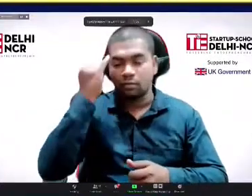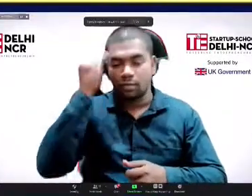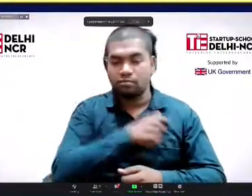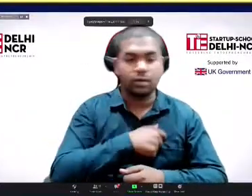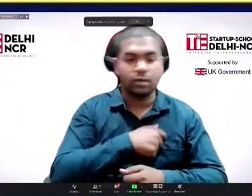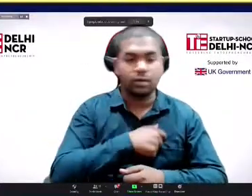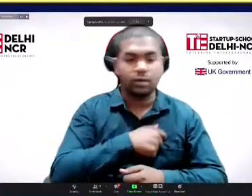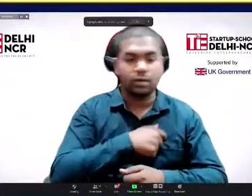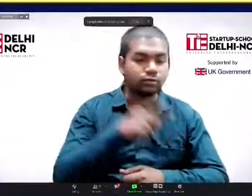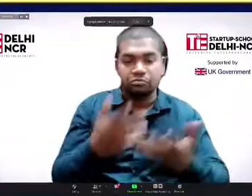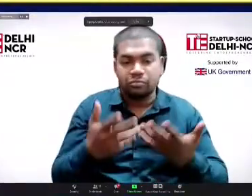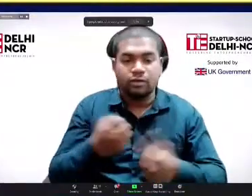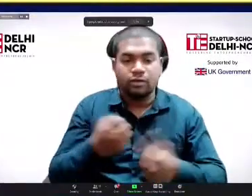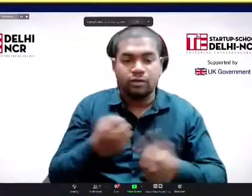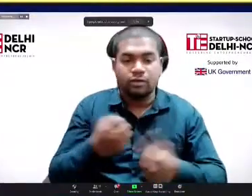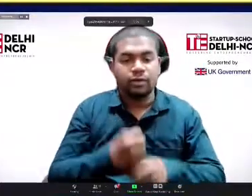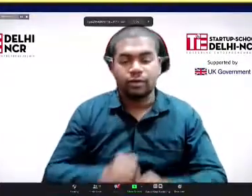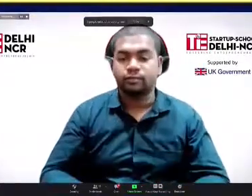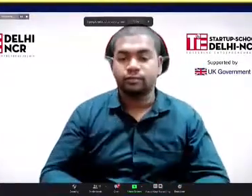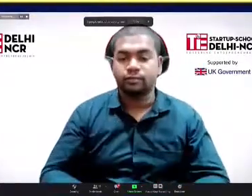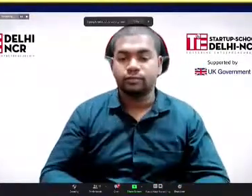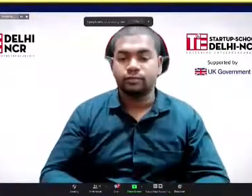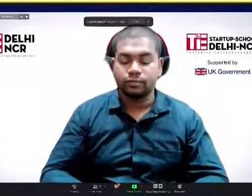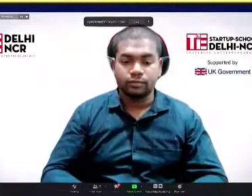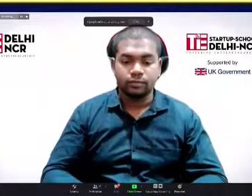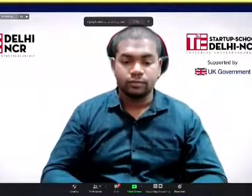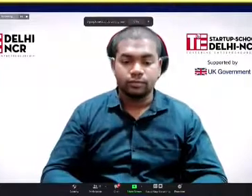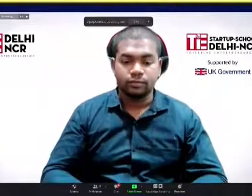have created. One of the things we've just,